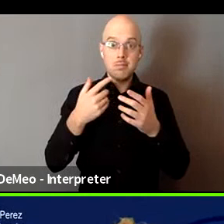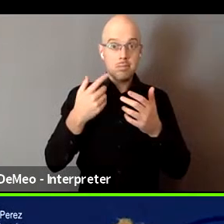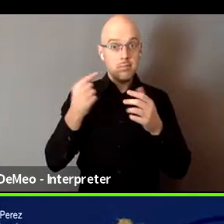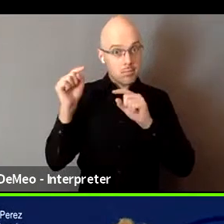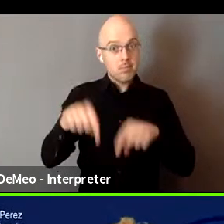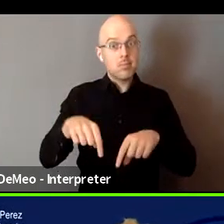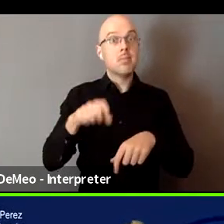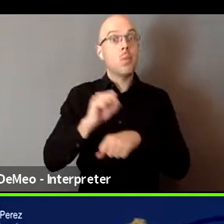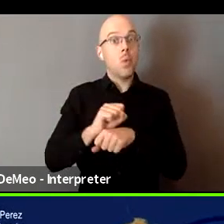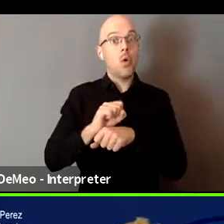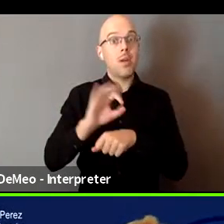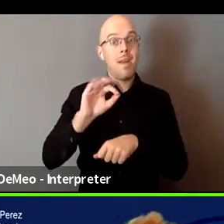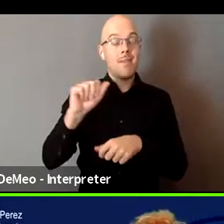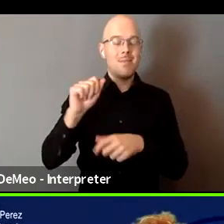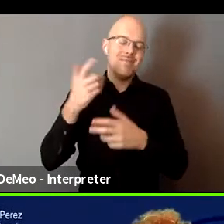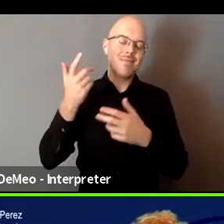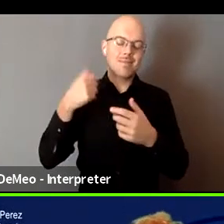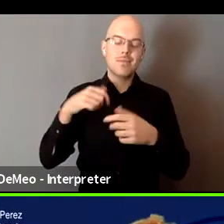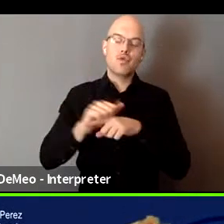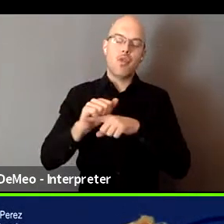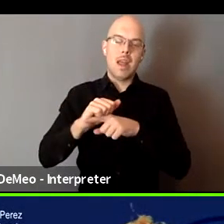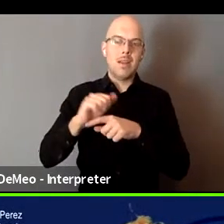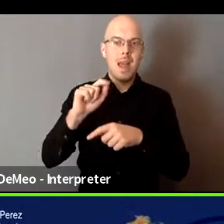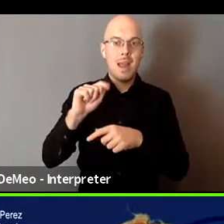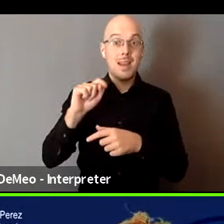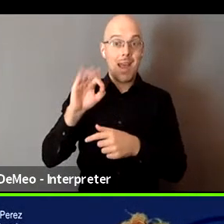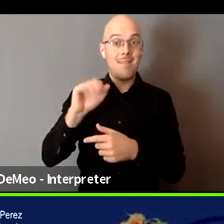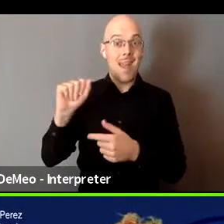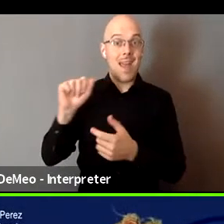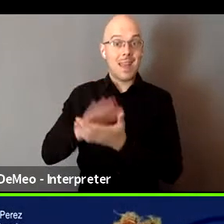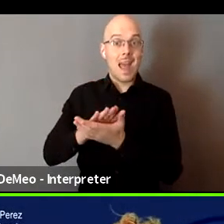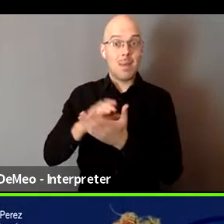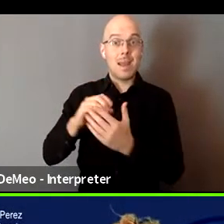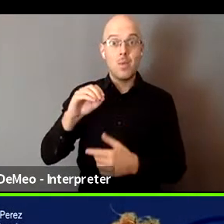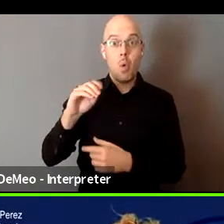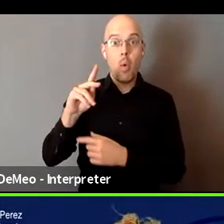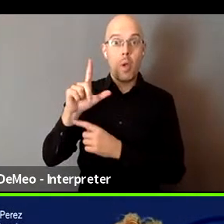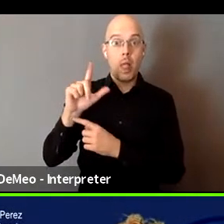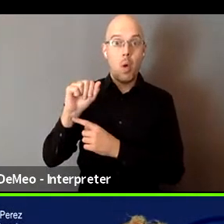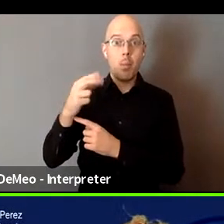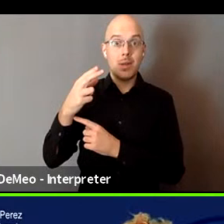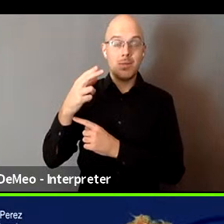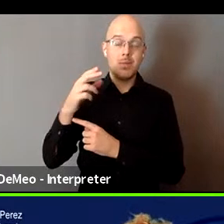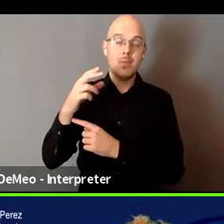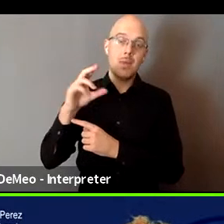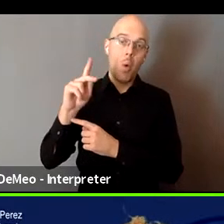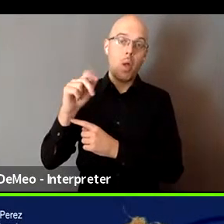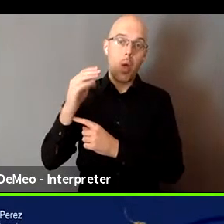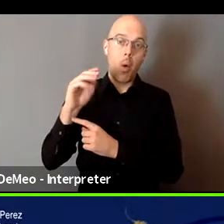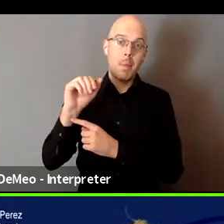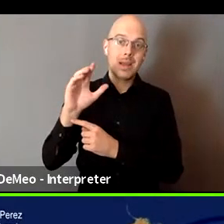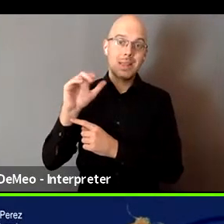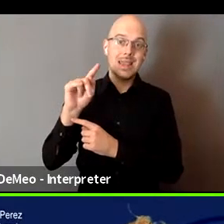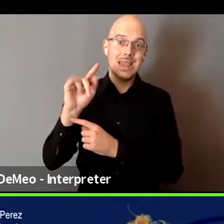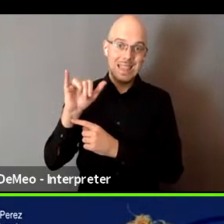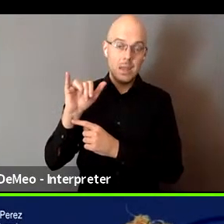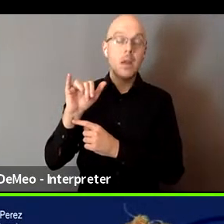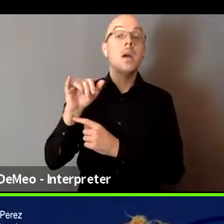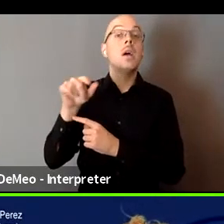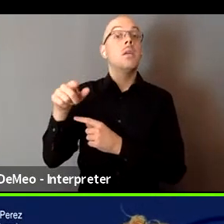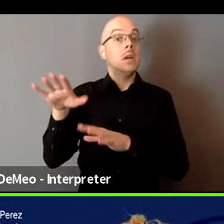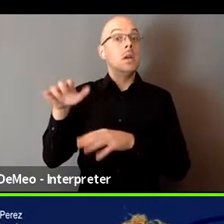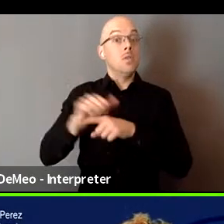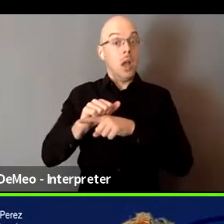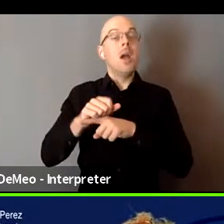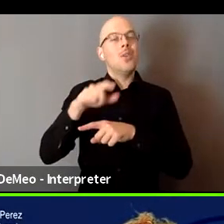in Oklahoma City, you will return to that location. So that is something else that's unique to this program for an air